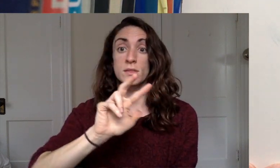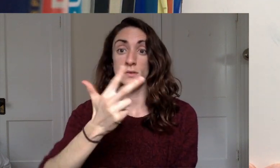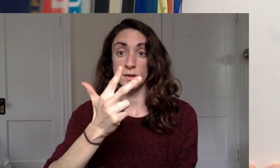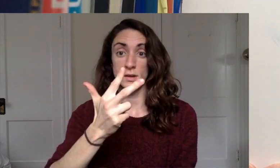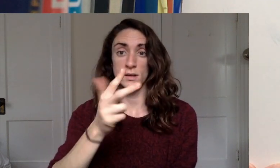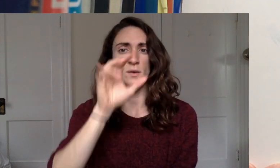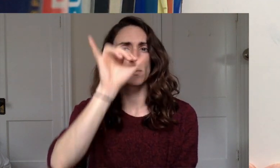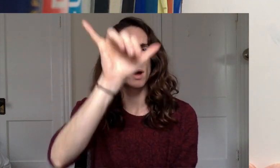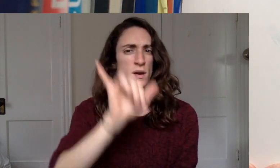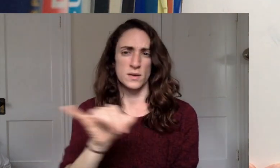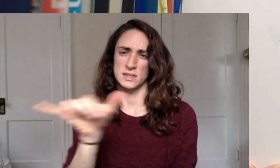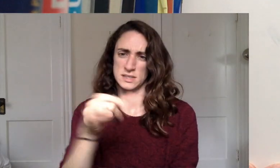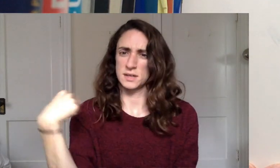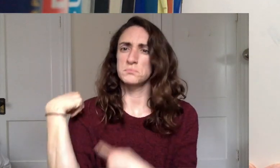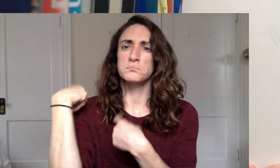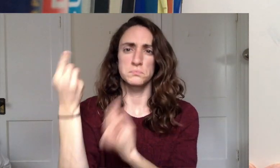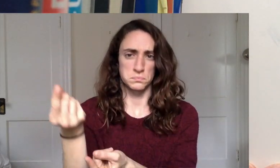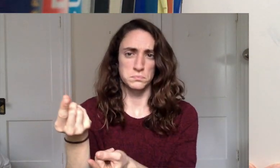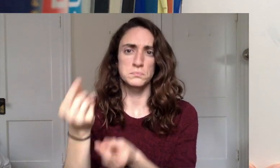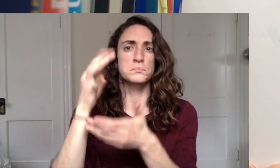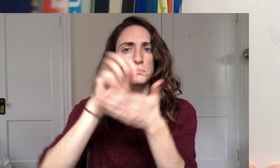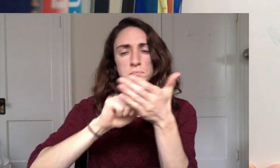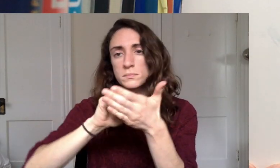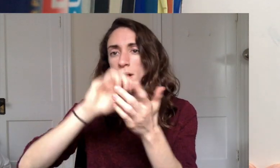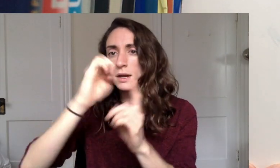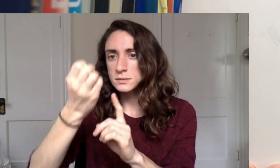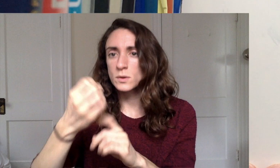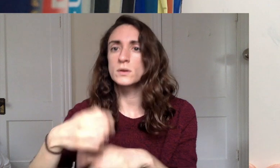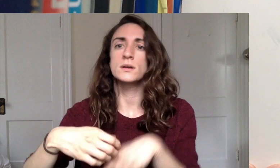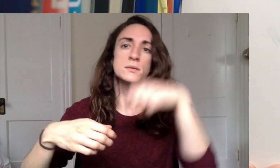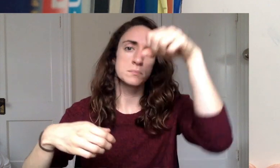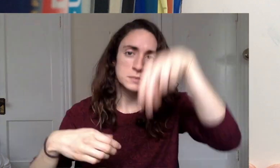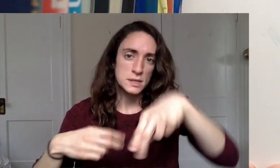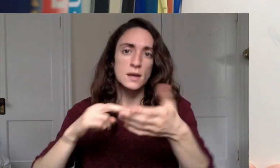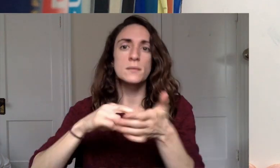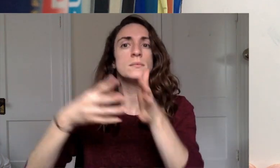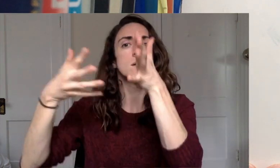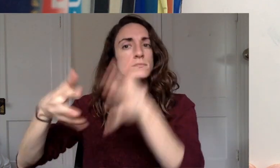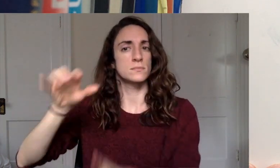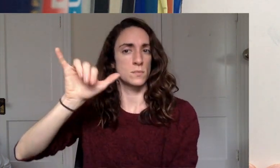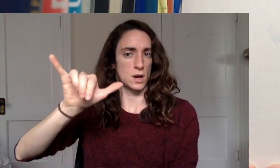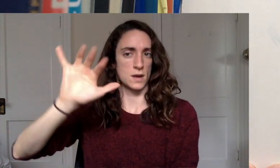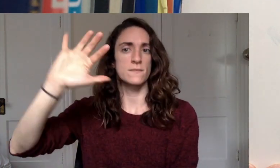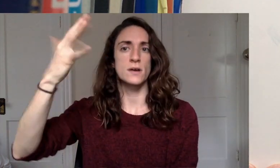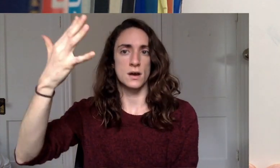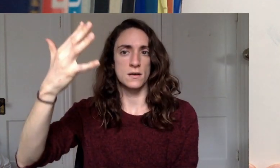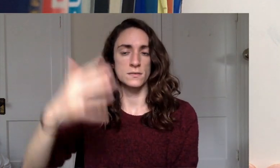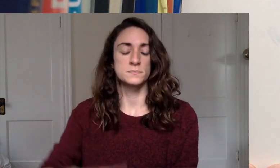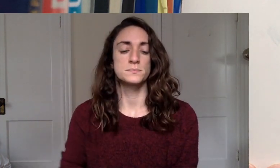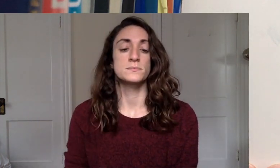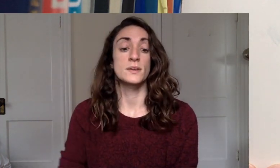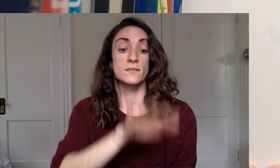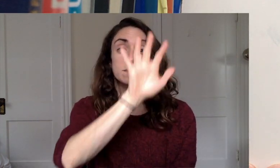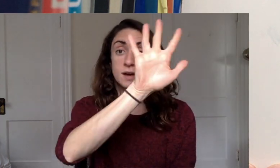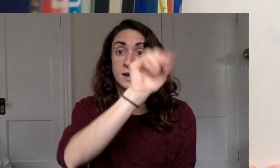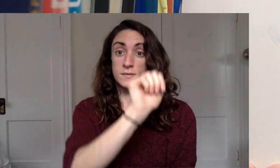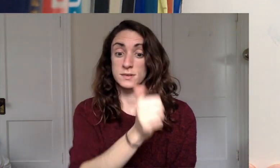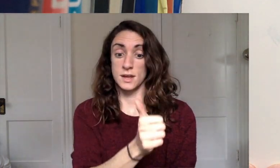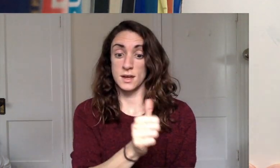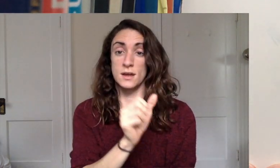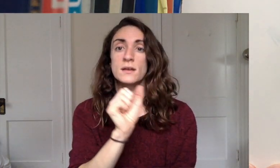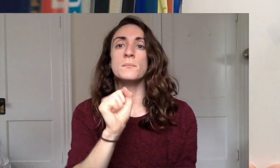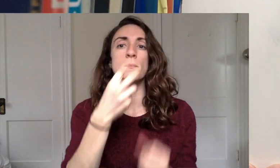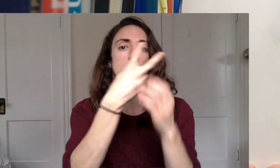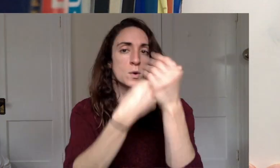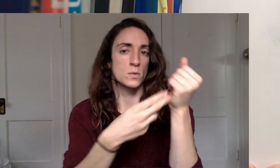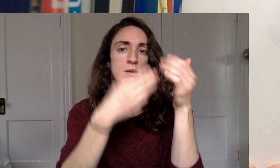can see that the greater exponent is in the numerator, so the y term will stay in the numerator, and the exponent will be 8 minus 3, which is 5. Then you can see that